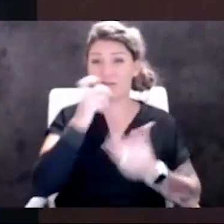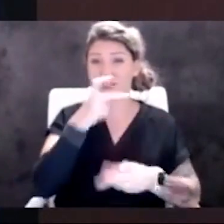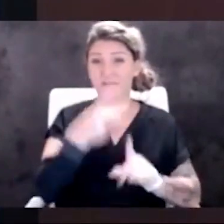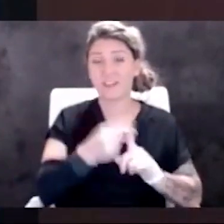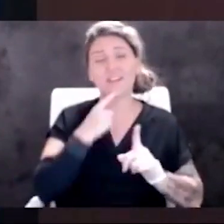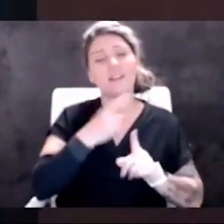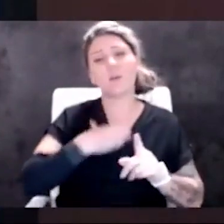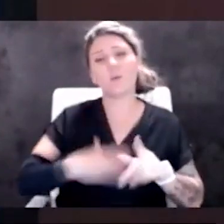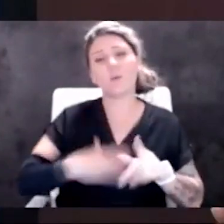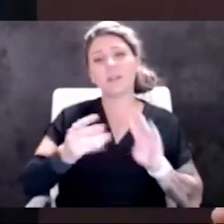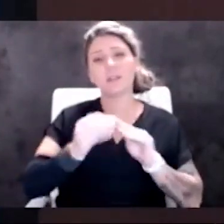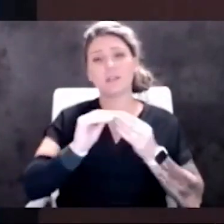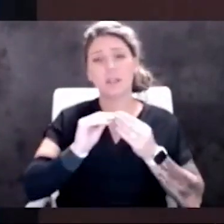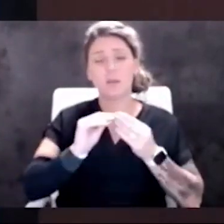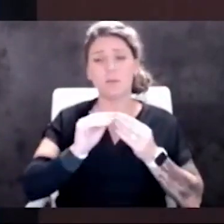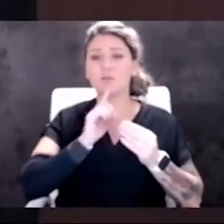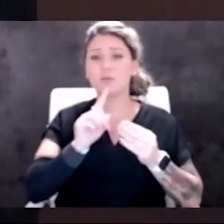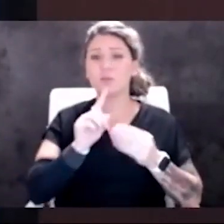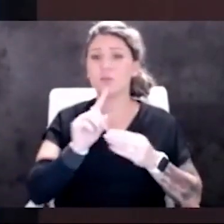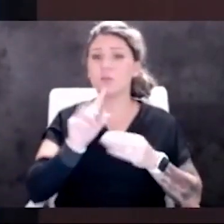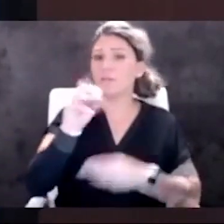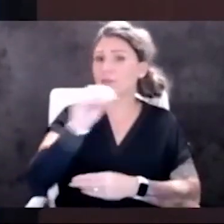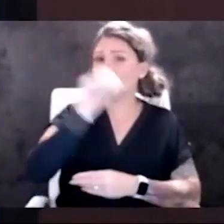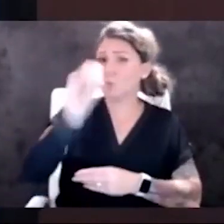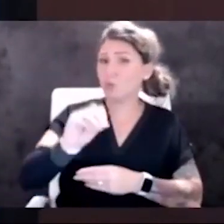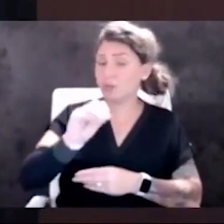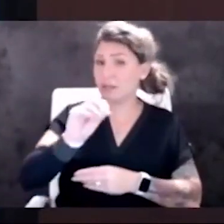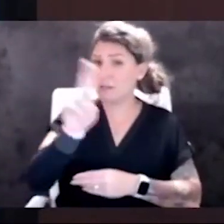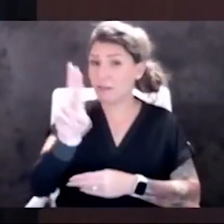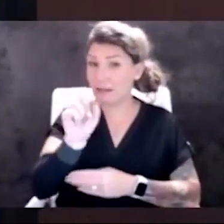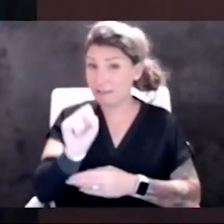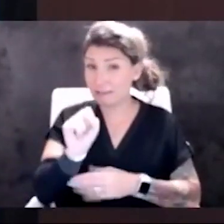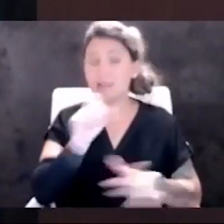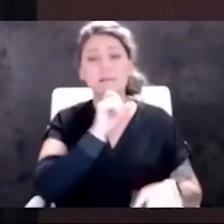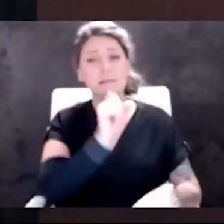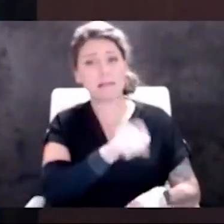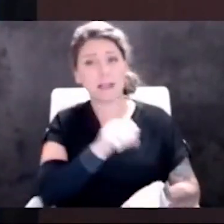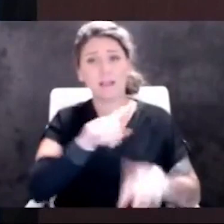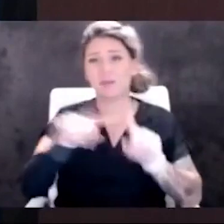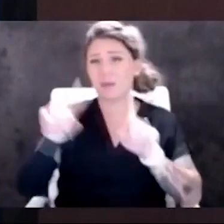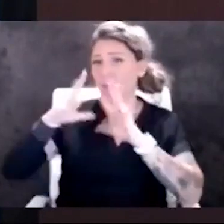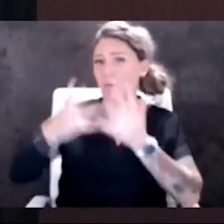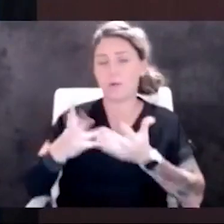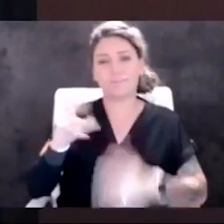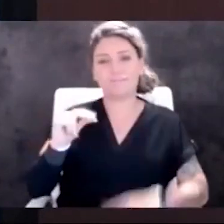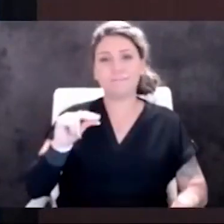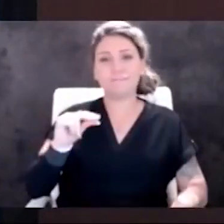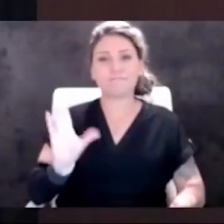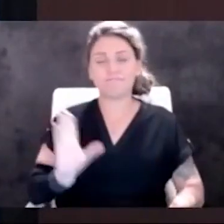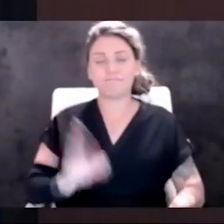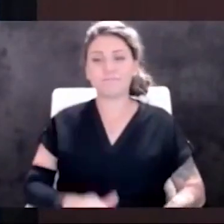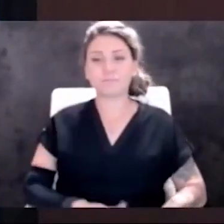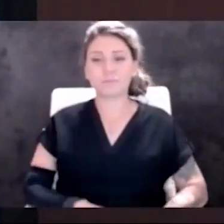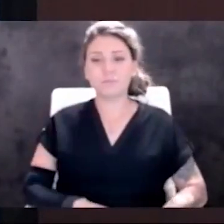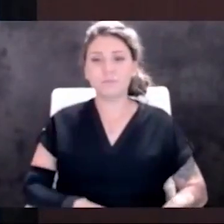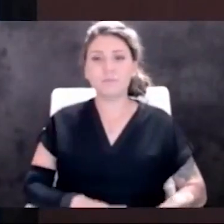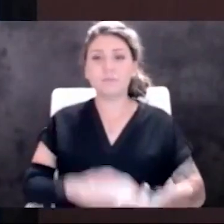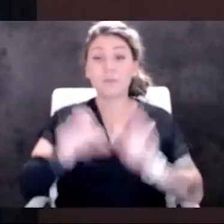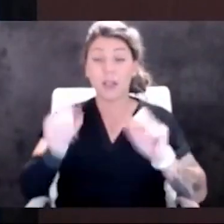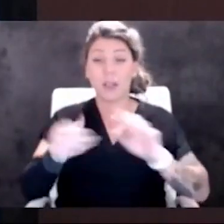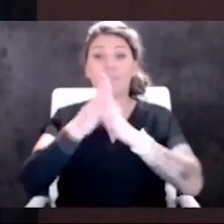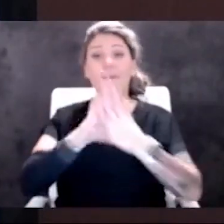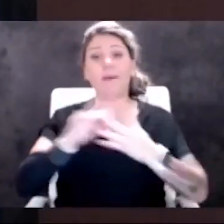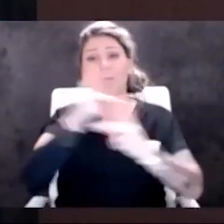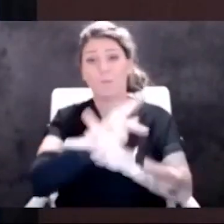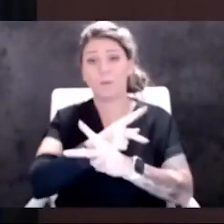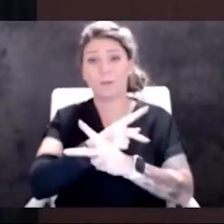50% of the United States, yes. 50% of the world, I don't know about that. Yes, it can mutate and get worse until we get